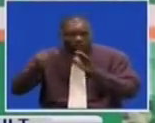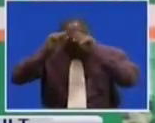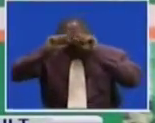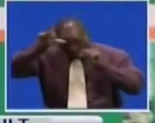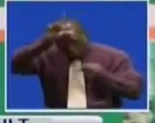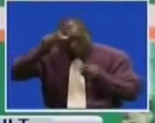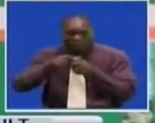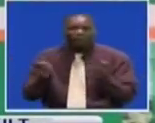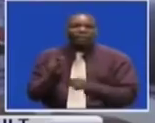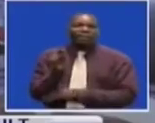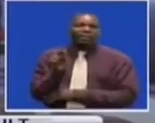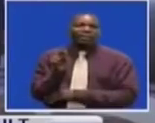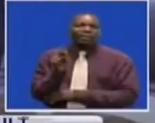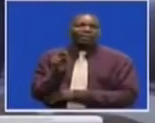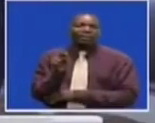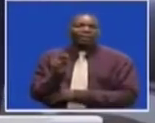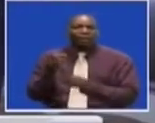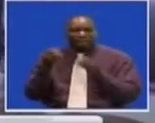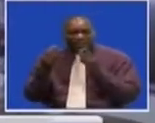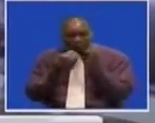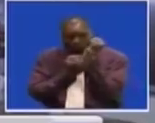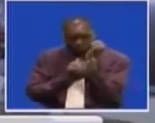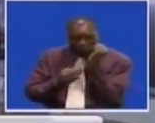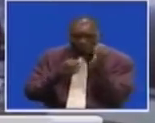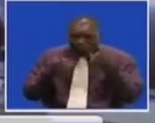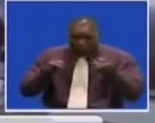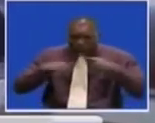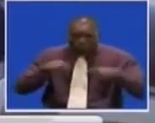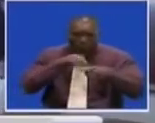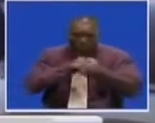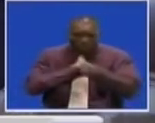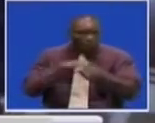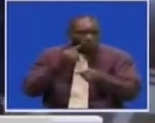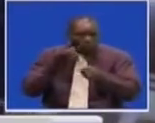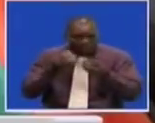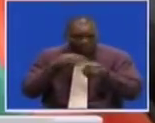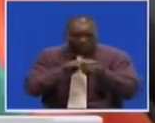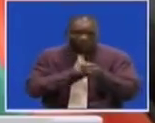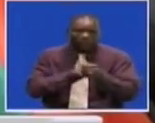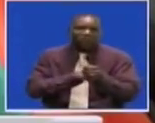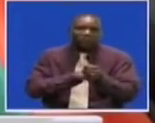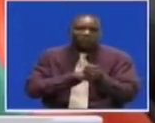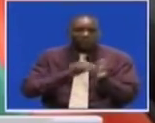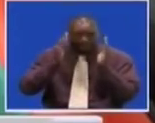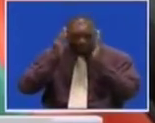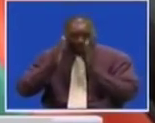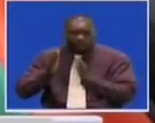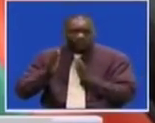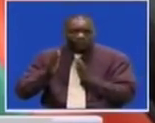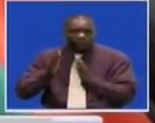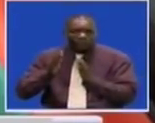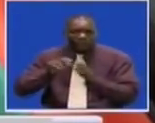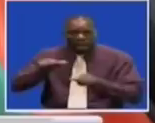Lungu, attracted several local and foreign potential investors. And the Northern Province Administration has announced that some